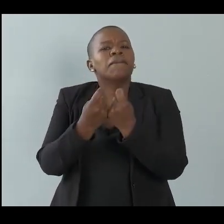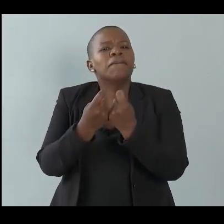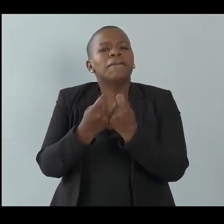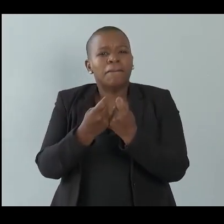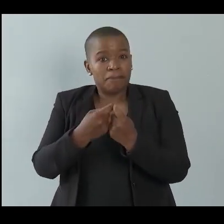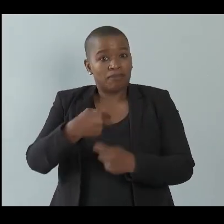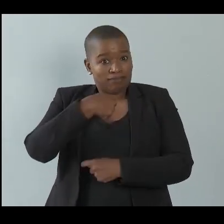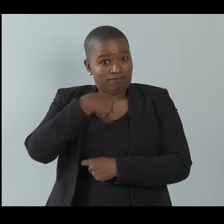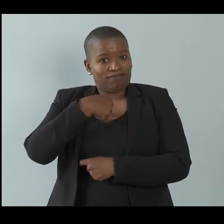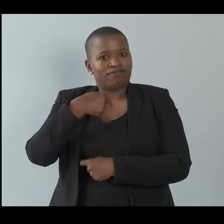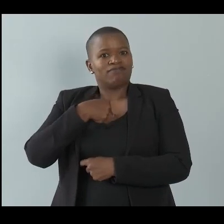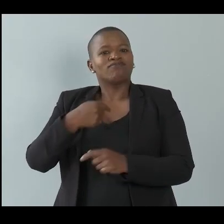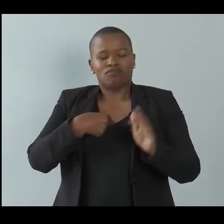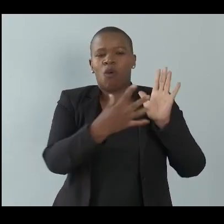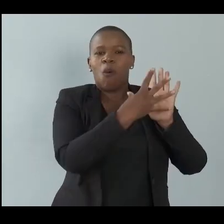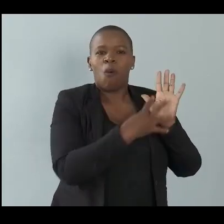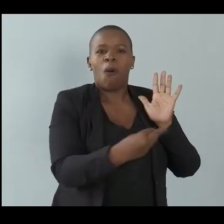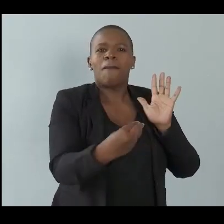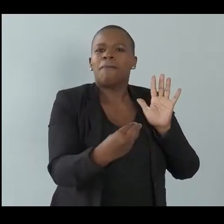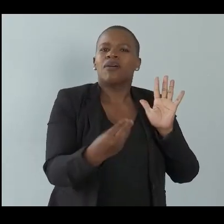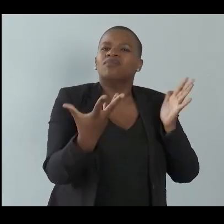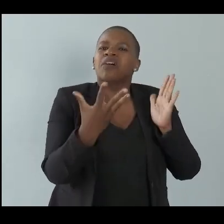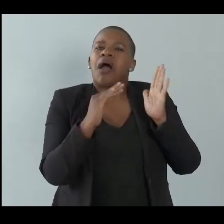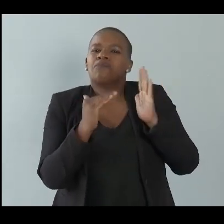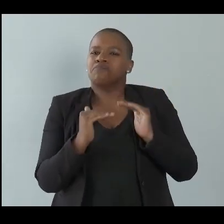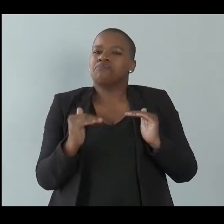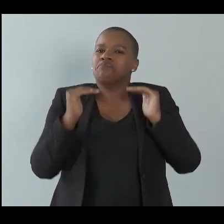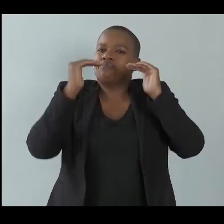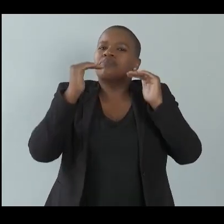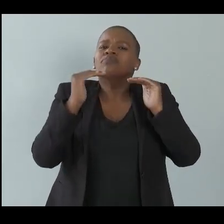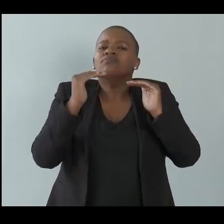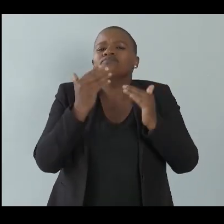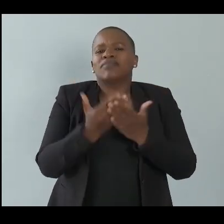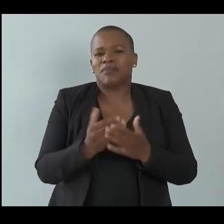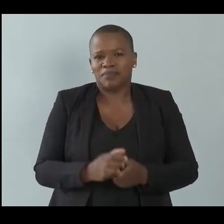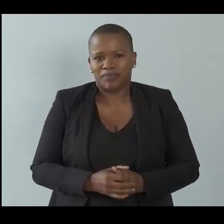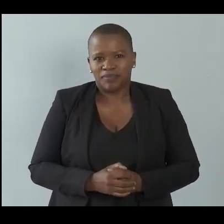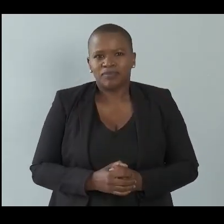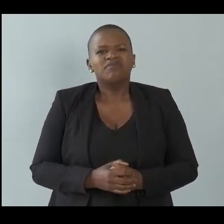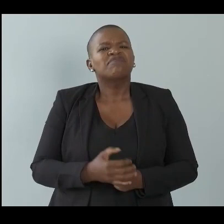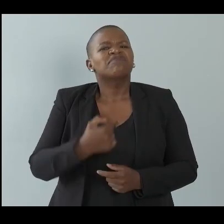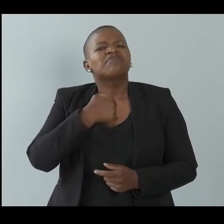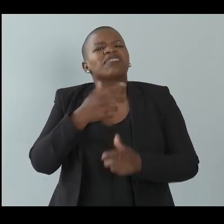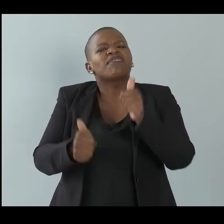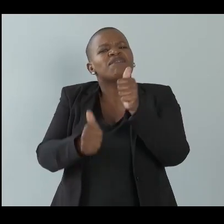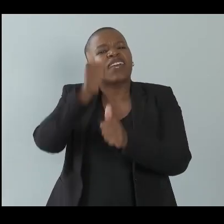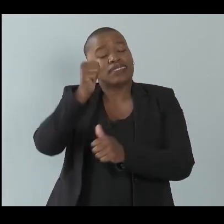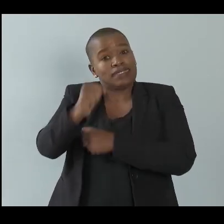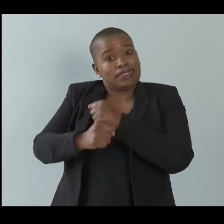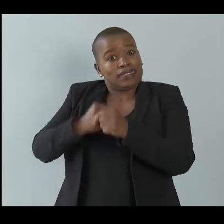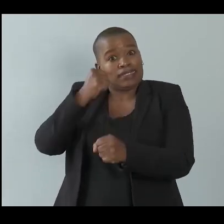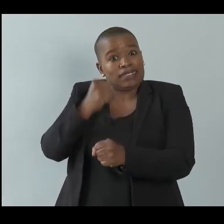new heights of success. I spent a great deal of time in my first year as CEO with the people of